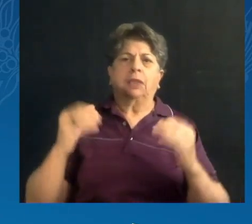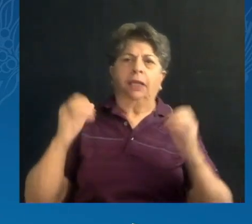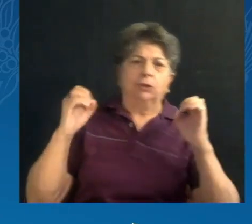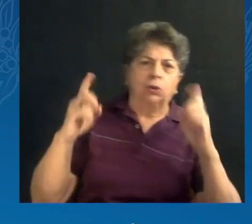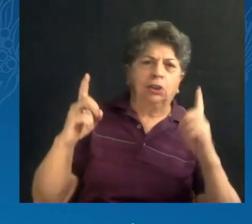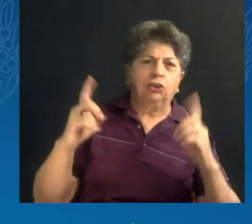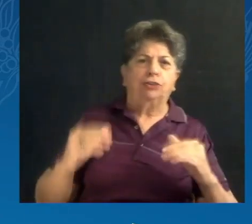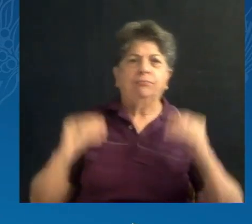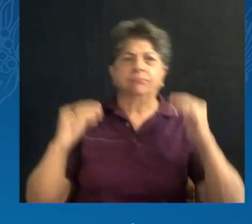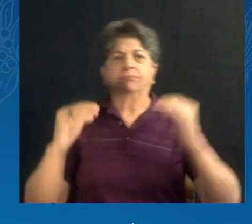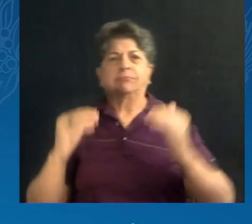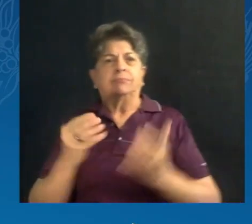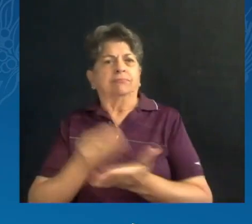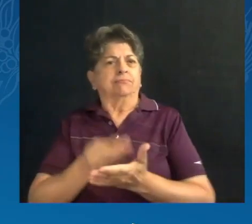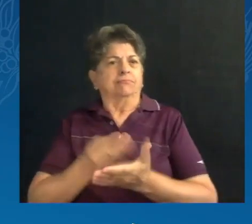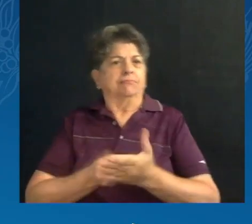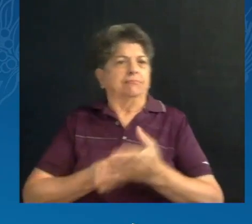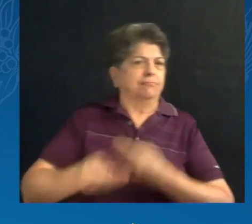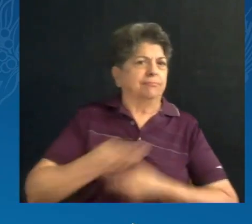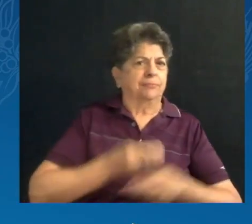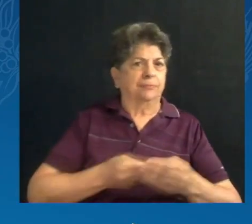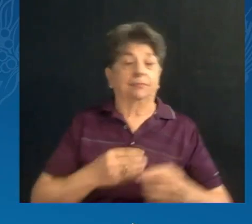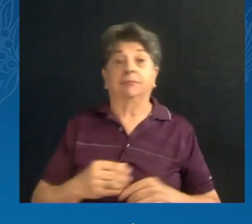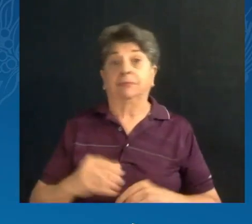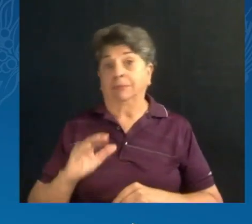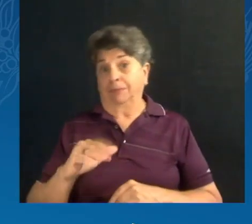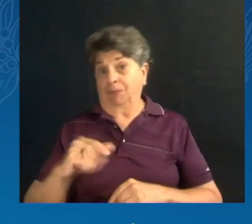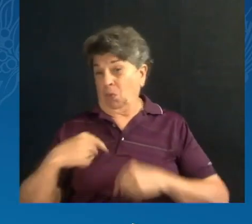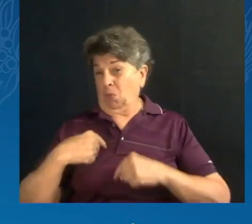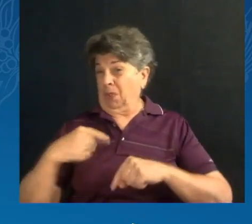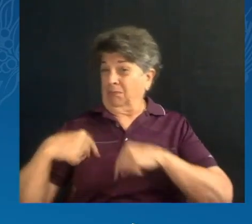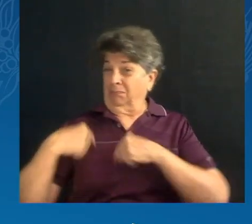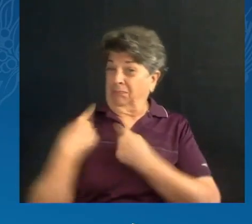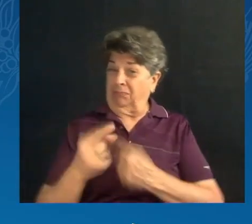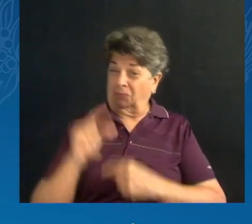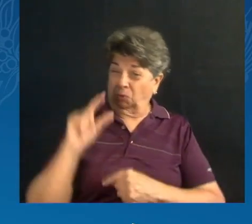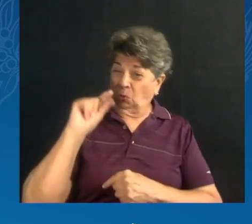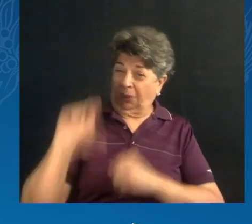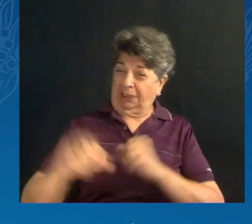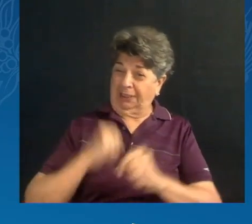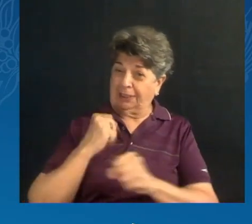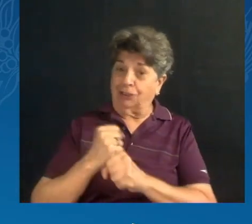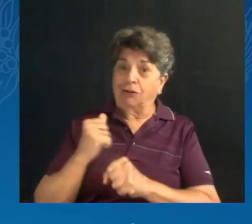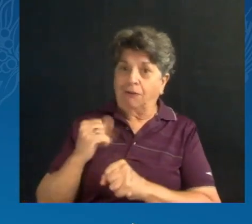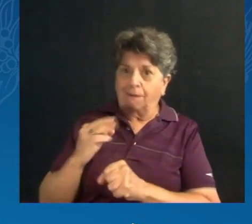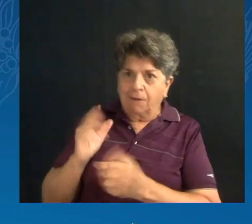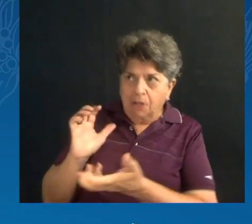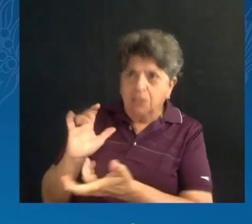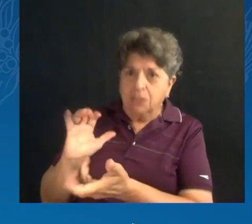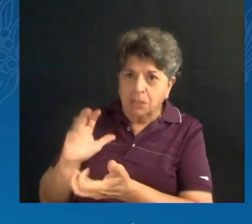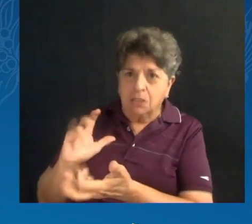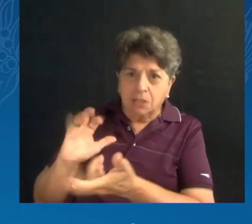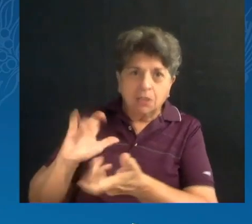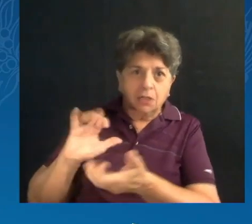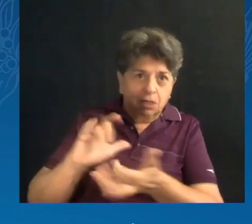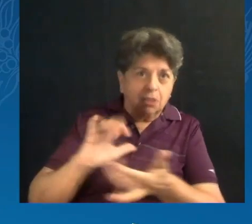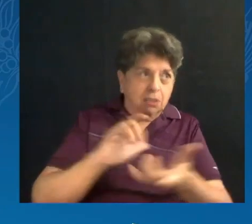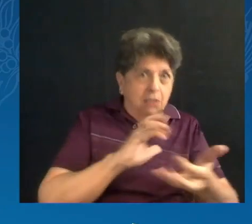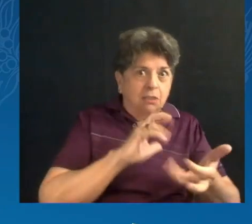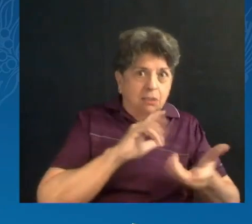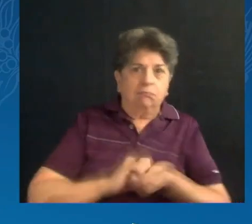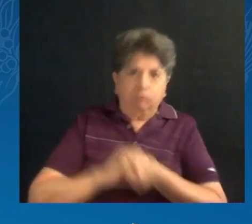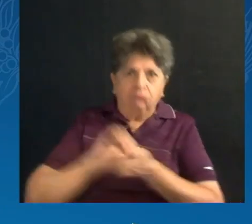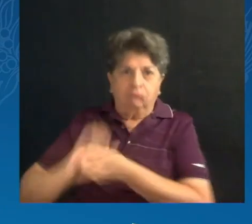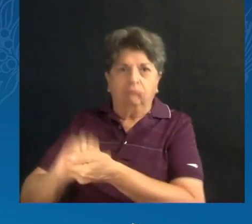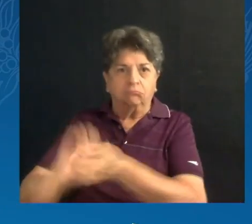decision. We are confident that it's a significant step to support education for our next generation.